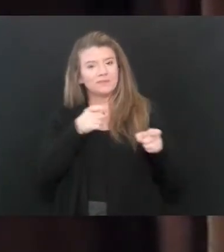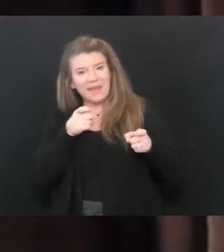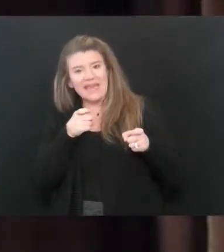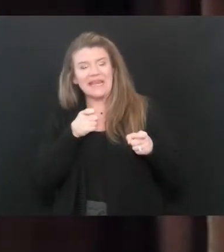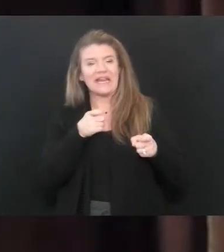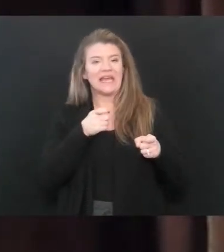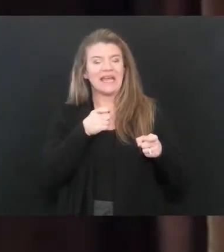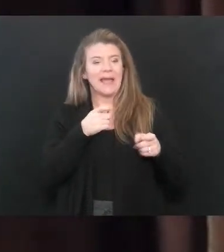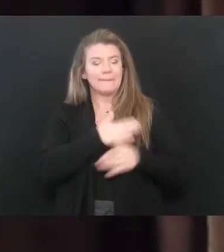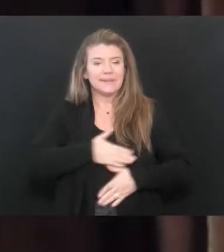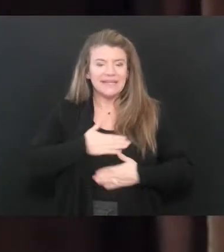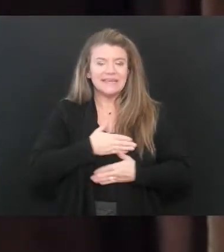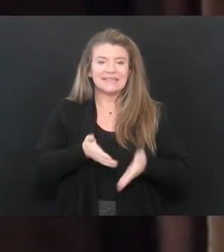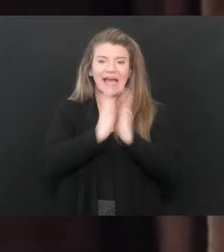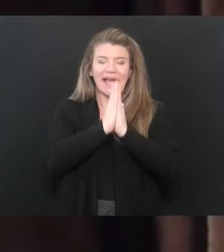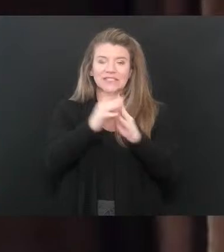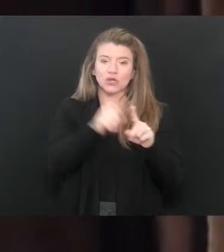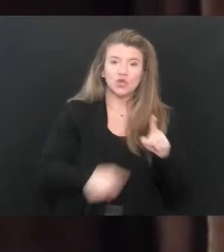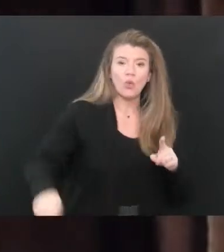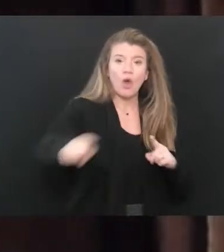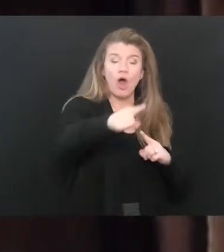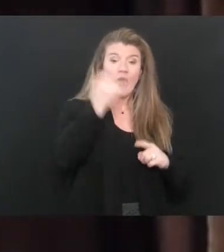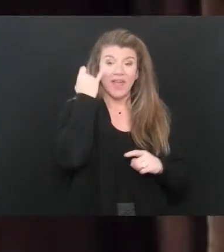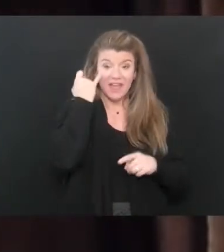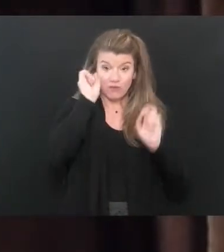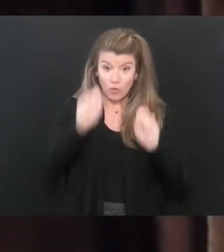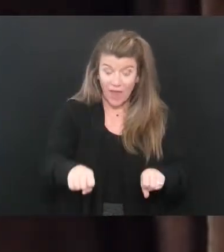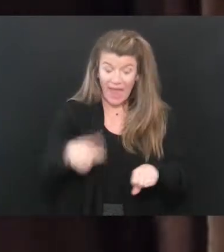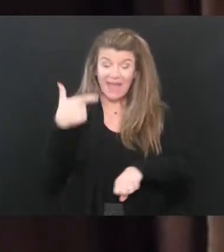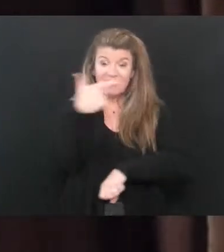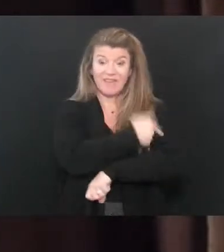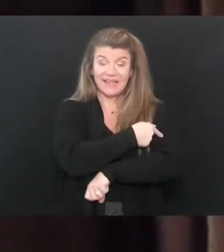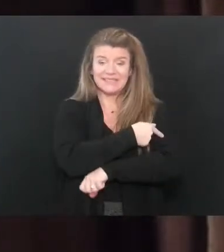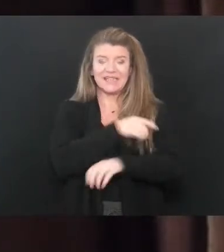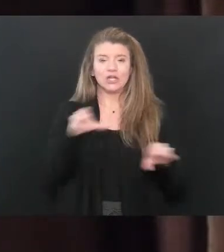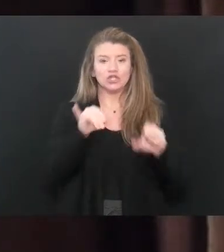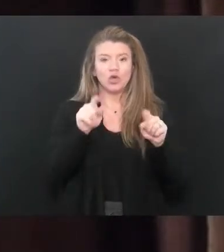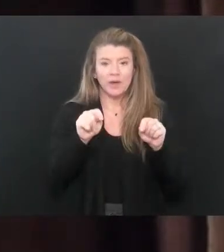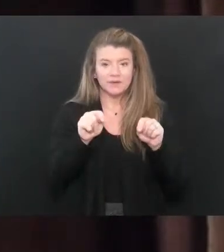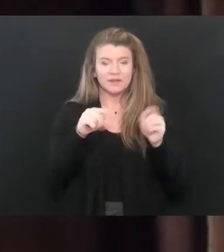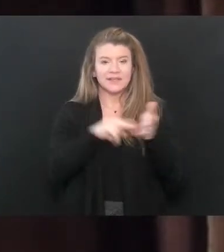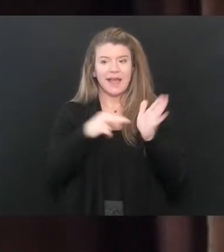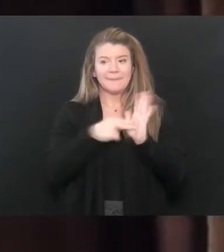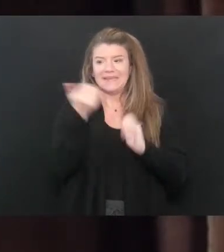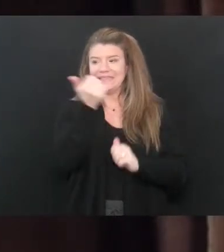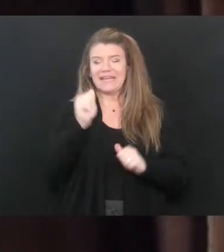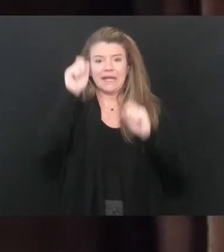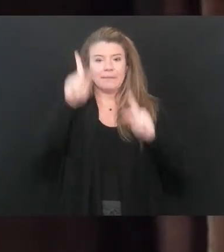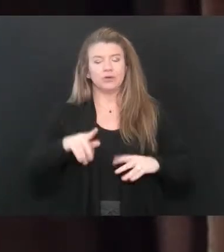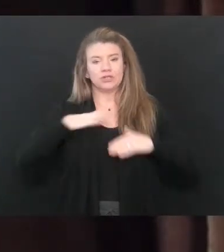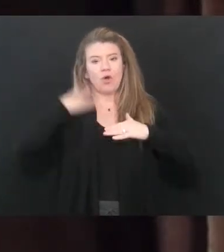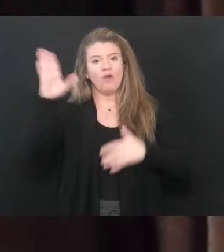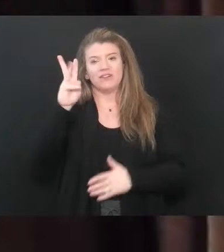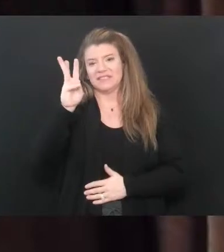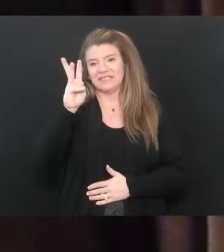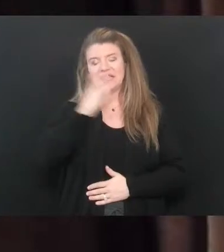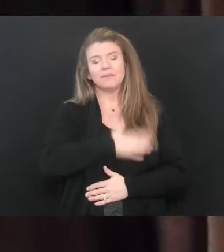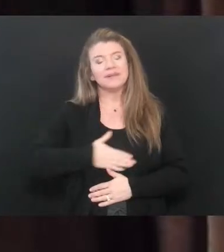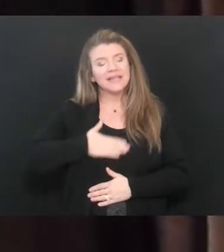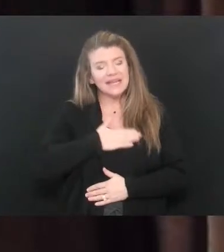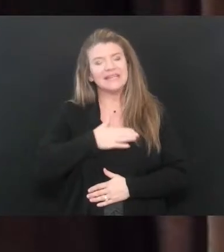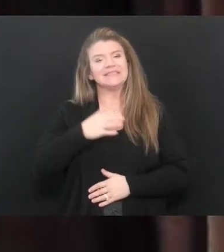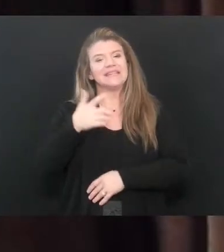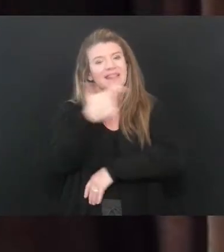and please ask everybody who is eligible to get a vaccine, and that means everybody 16 and above in West Virginia, please choose to